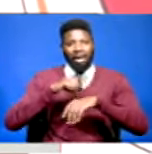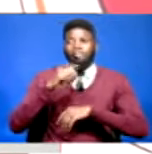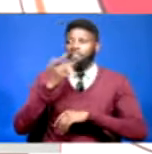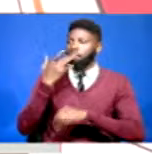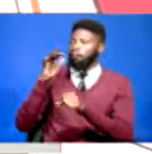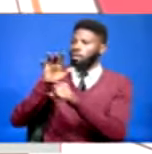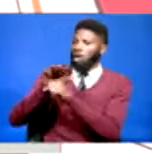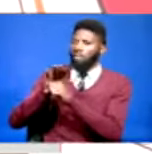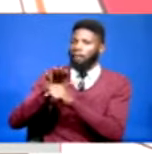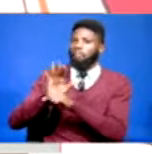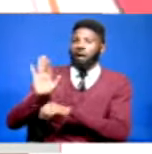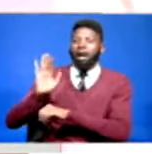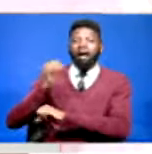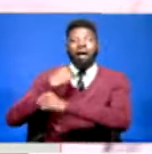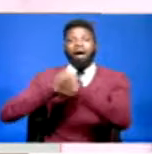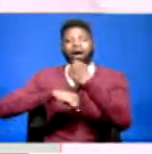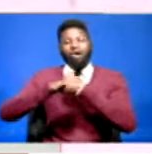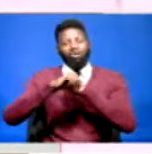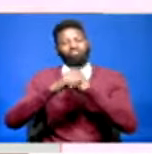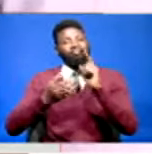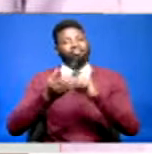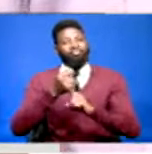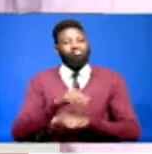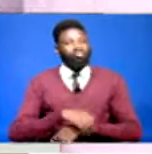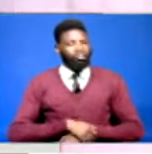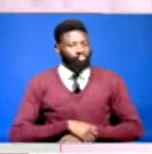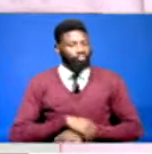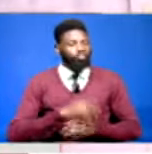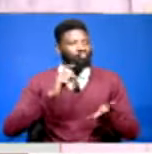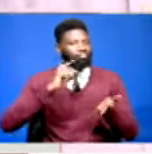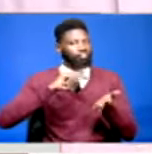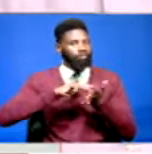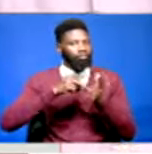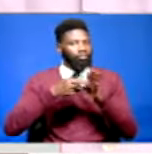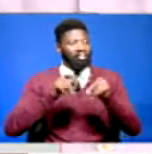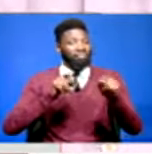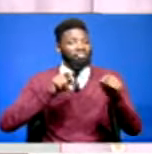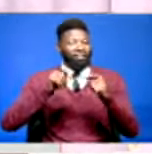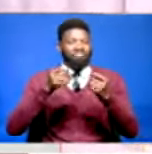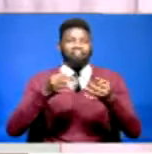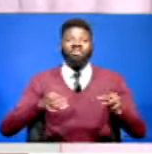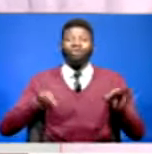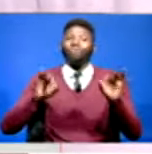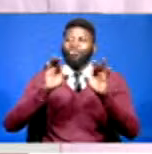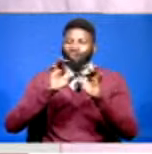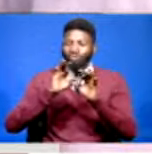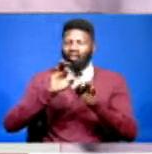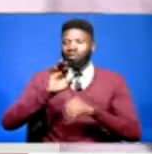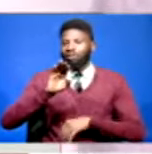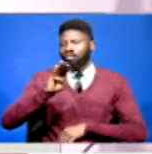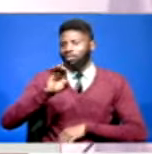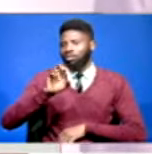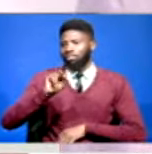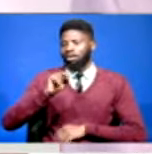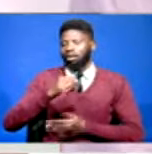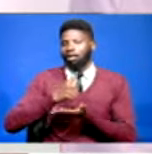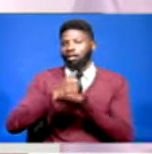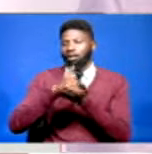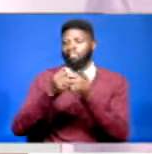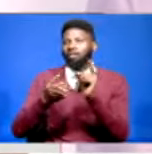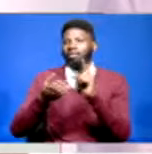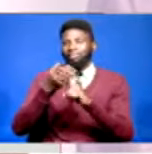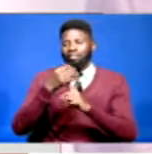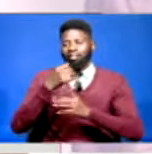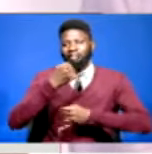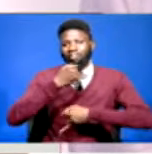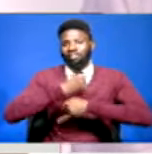of course, project management is a very important factor, Ben Troy-Njue, especially in realizing infrastructural